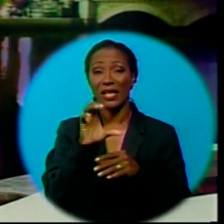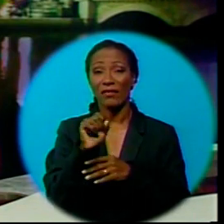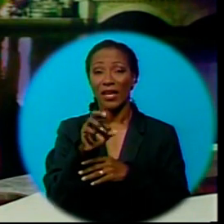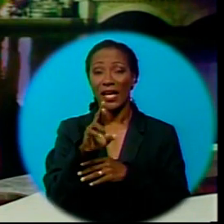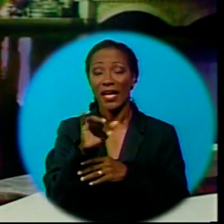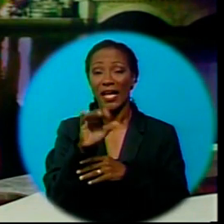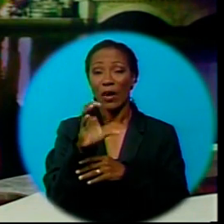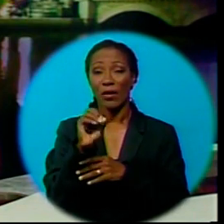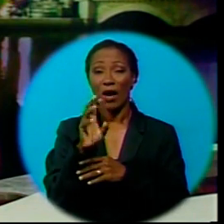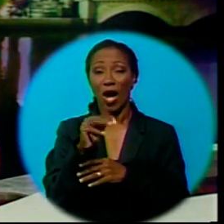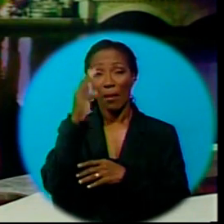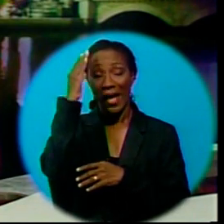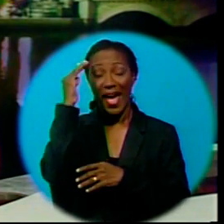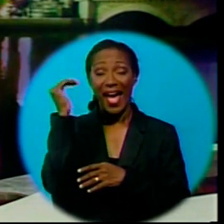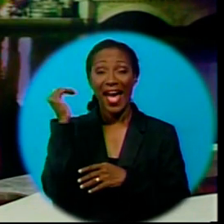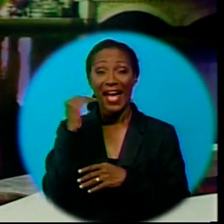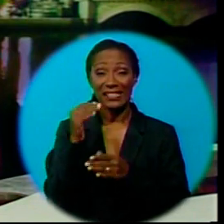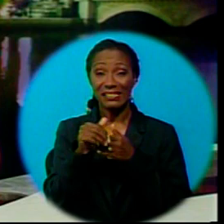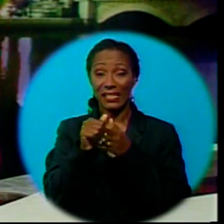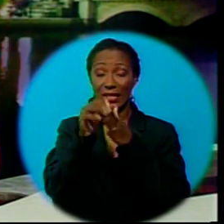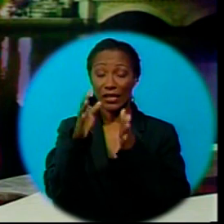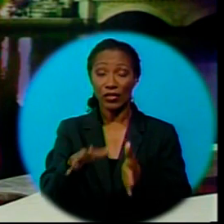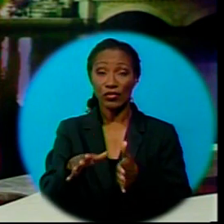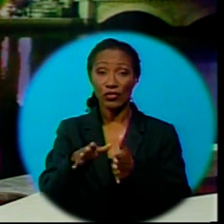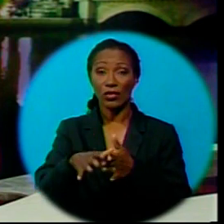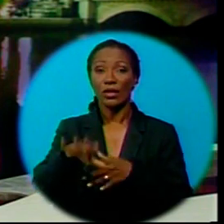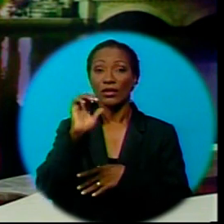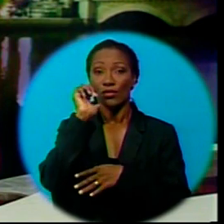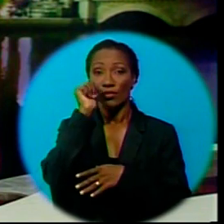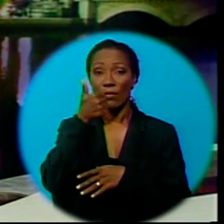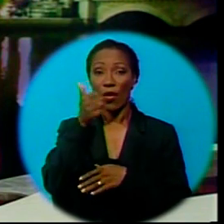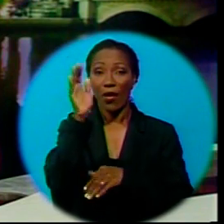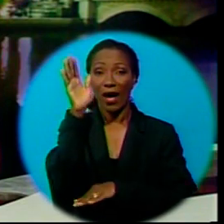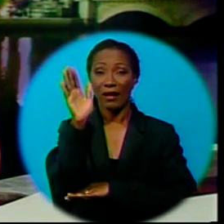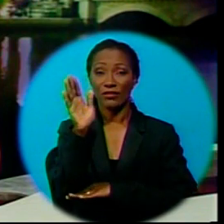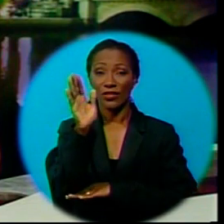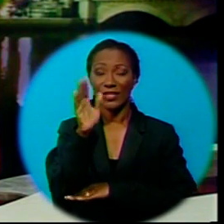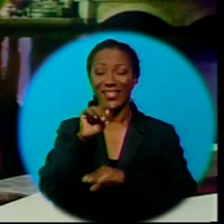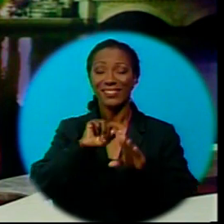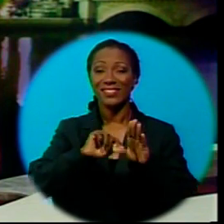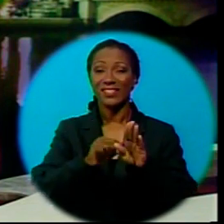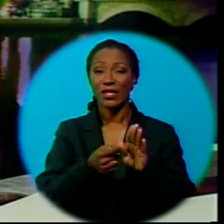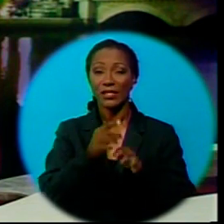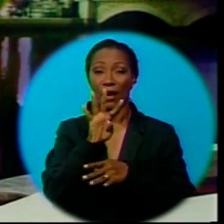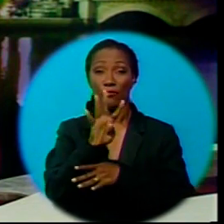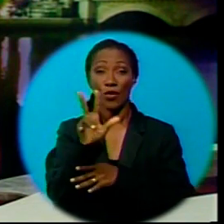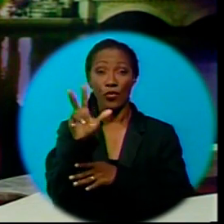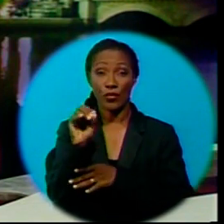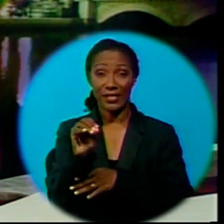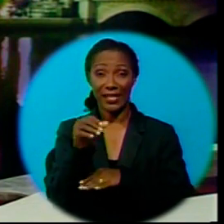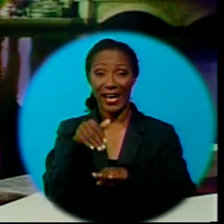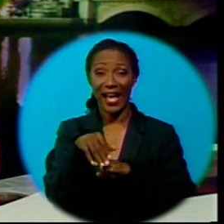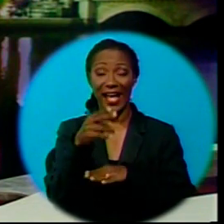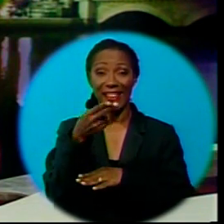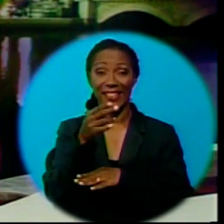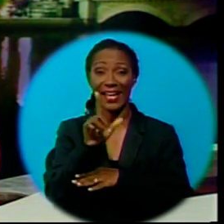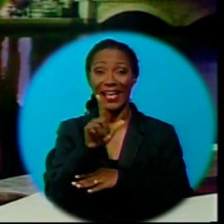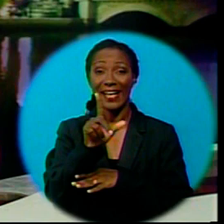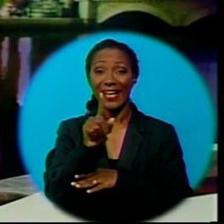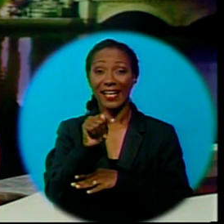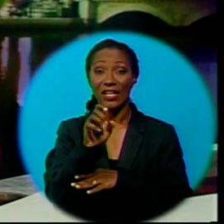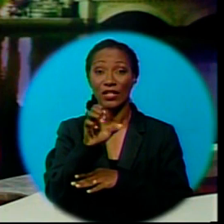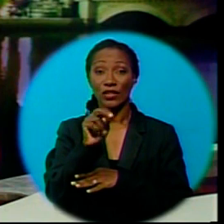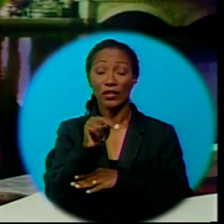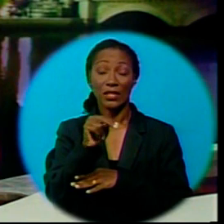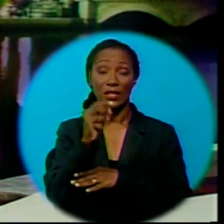underway here in Barbados tomorrow afternoon. The conference begins with a formal ceremony at 4:30 at the Hilton.